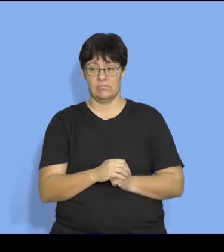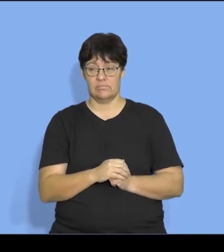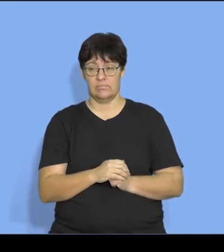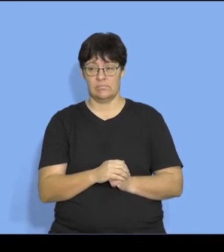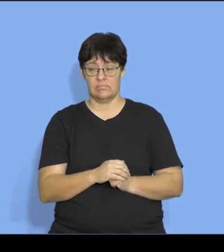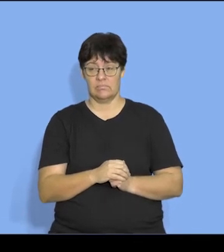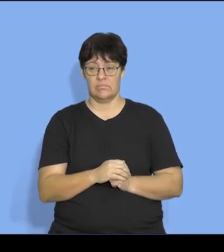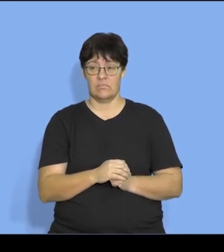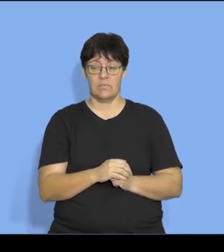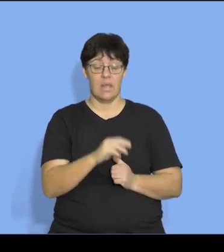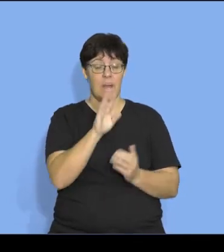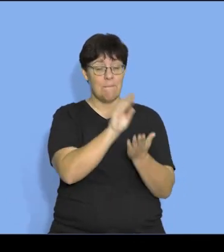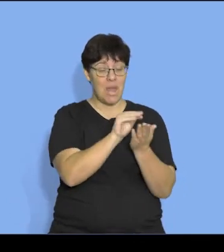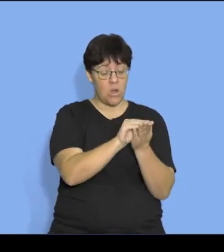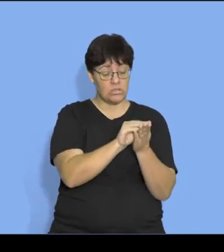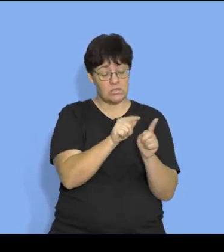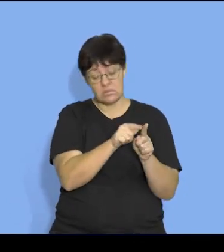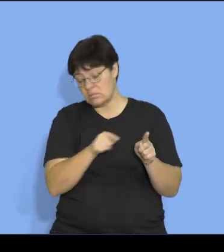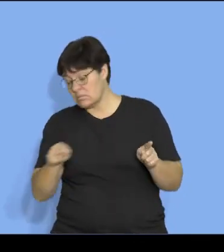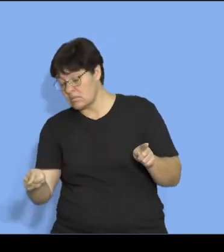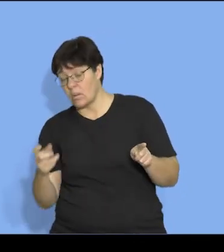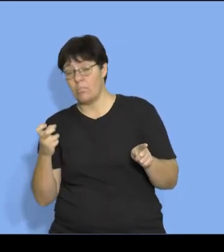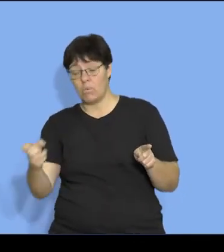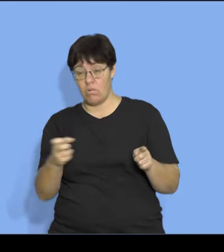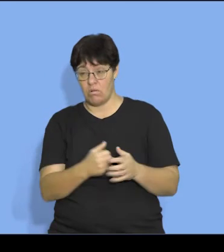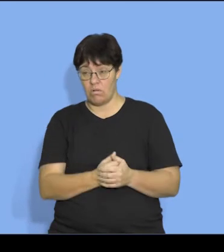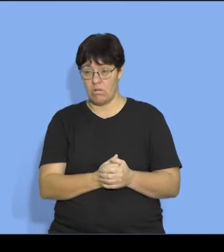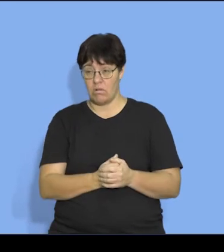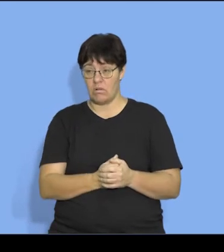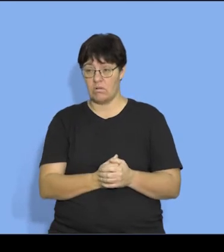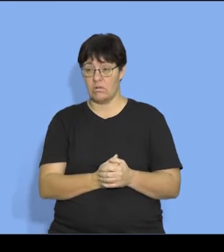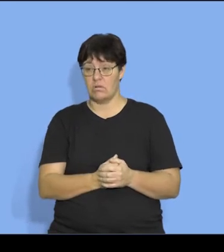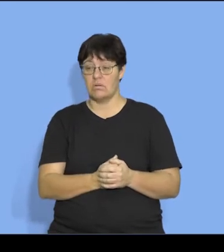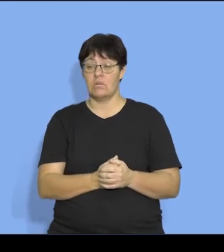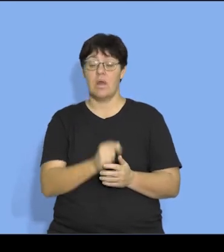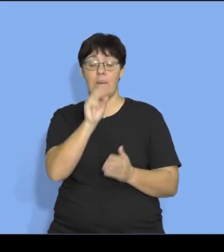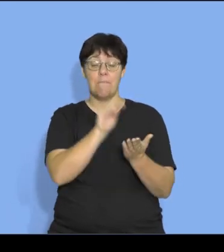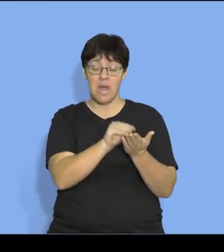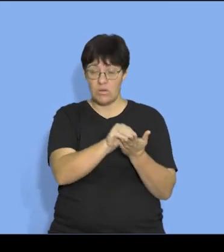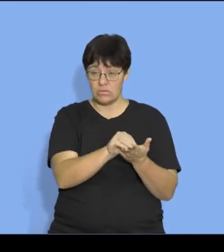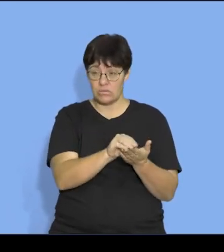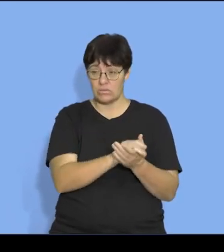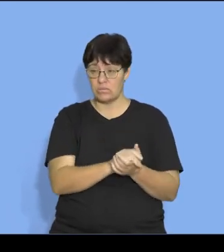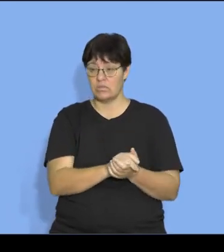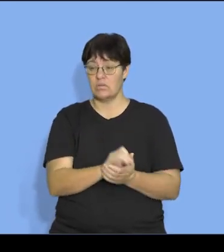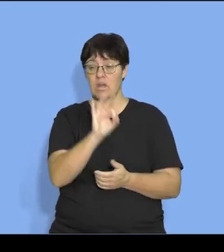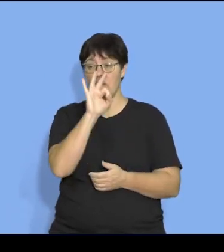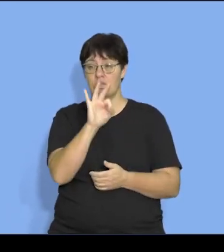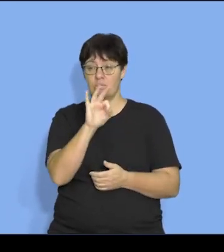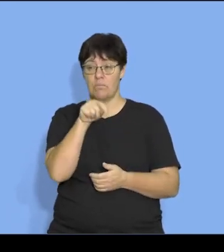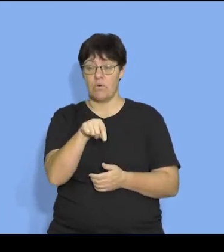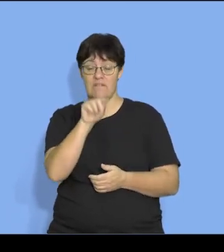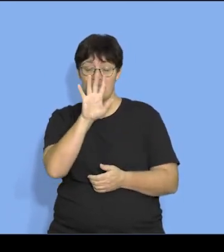But if I go, what is the mouse relative to the ball? the mouse is now